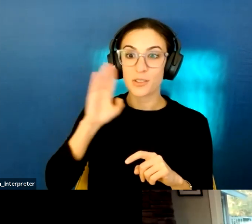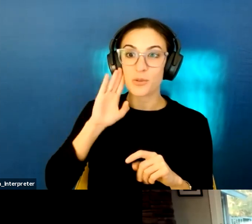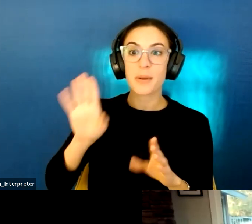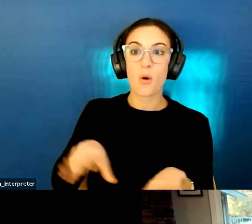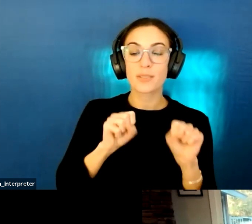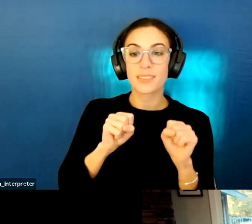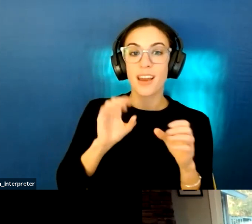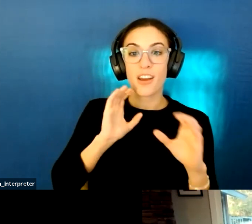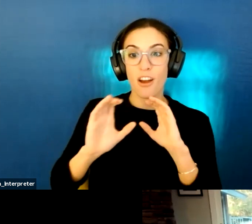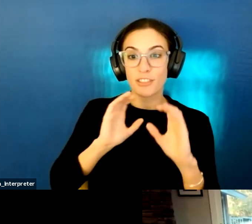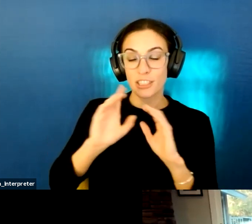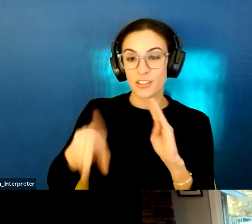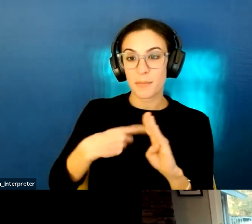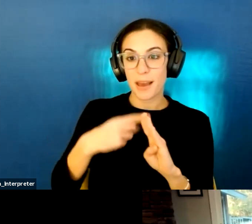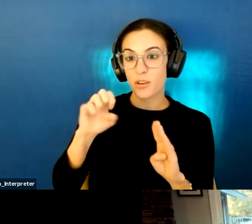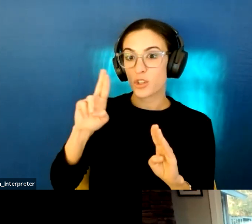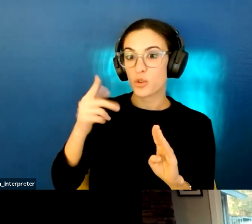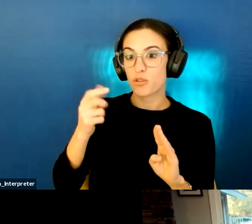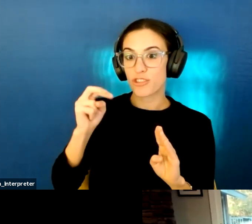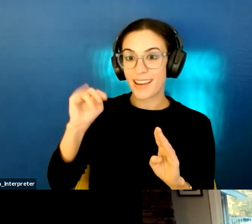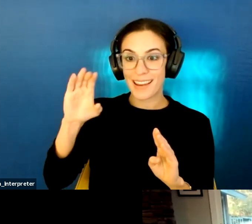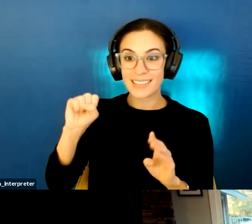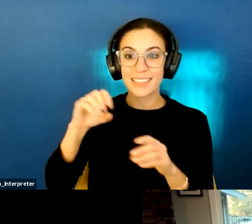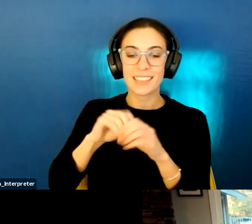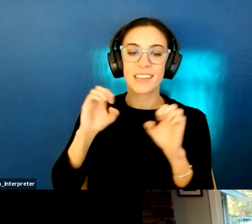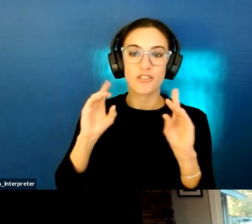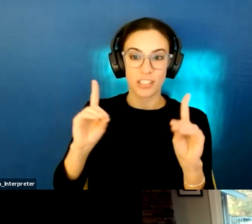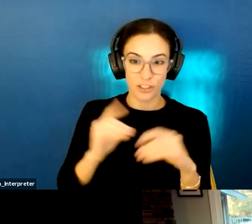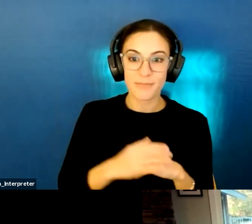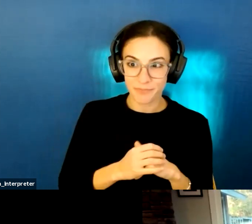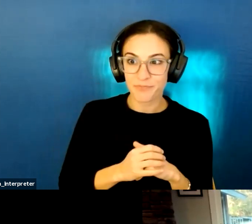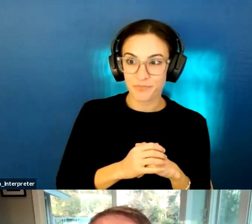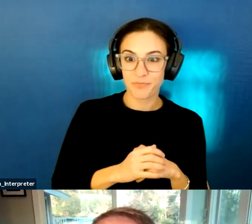conversation about eugenics in education.